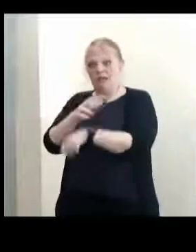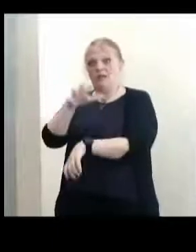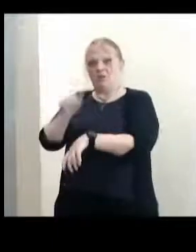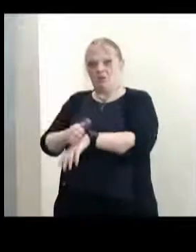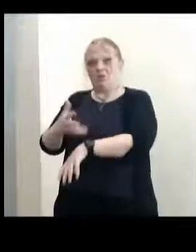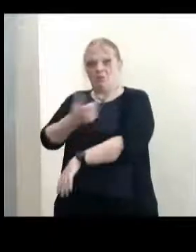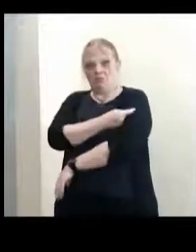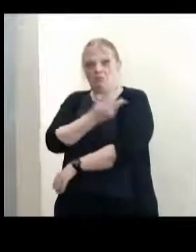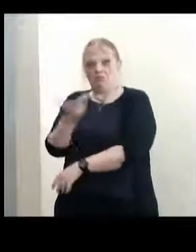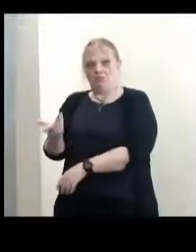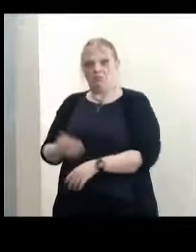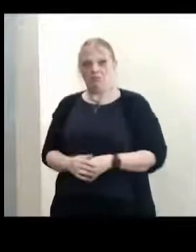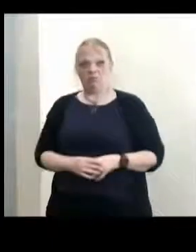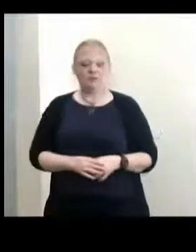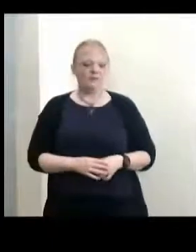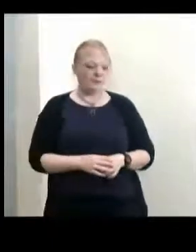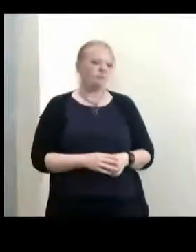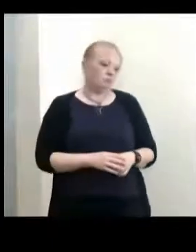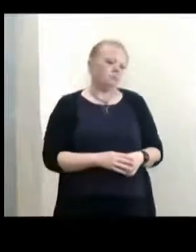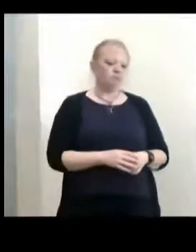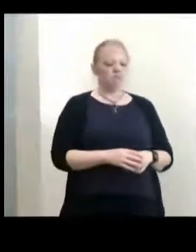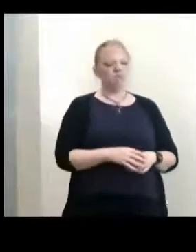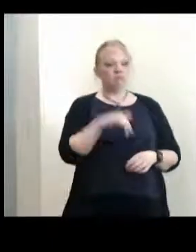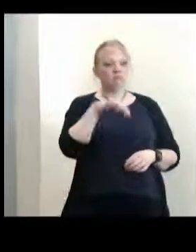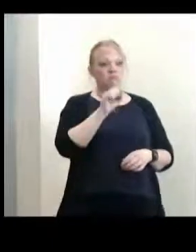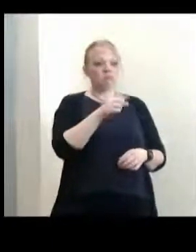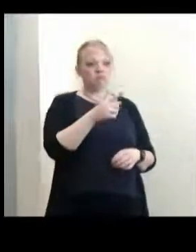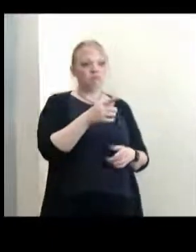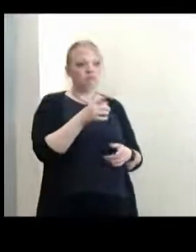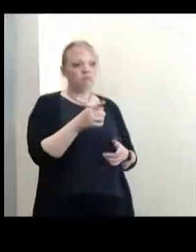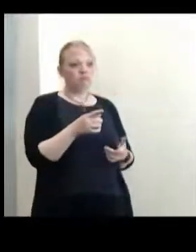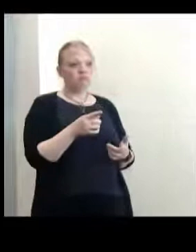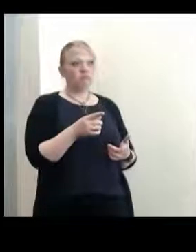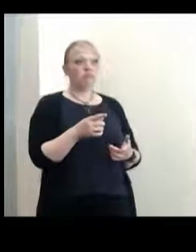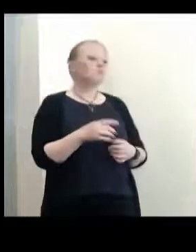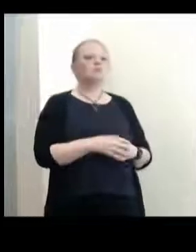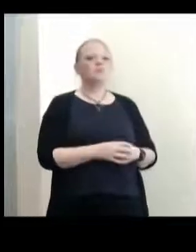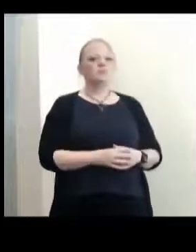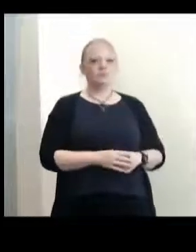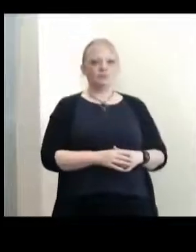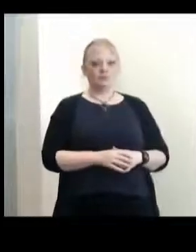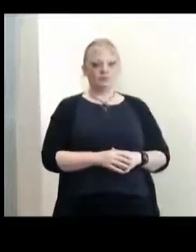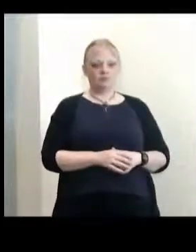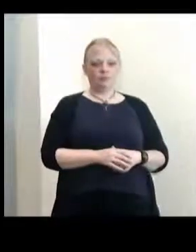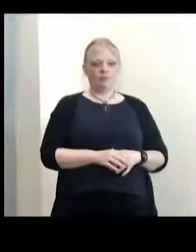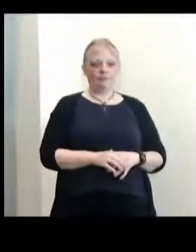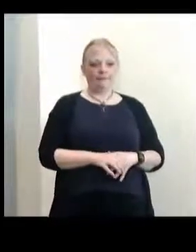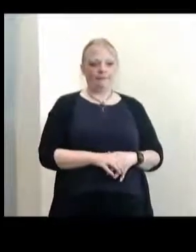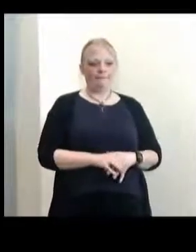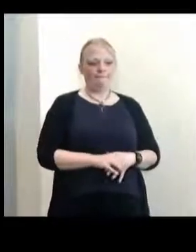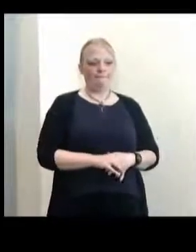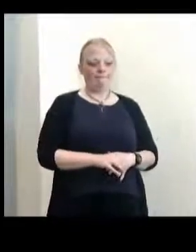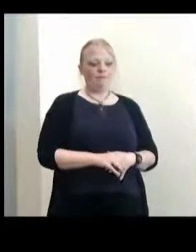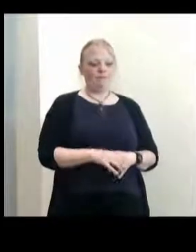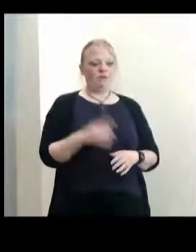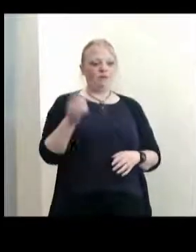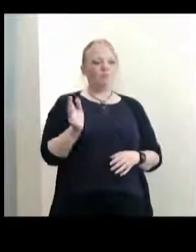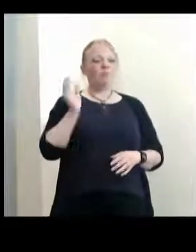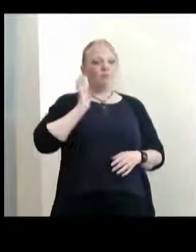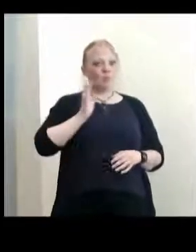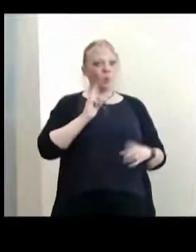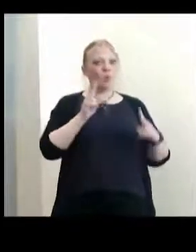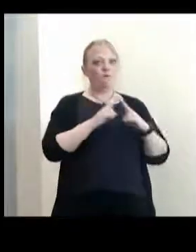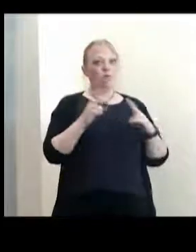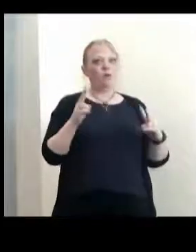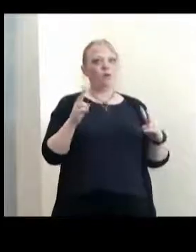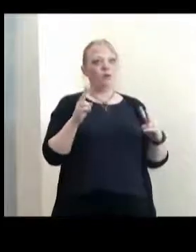vaccinated? Yes, your question, the latter. We were very worried that